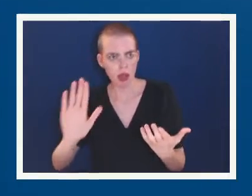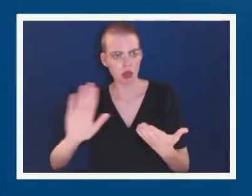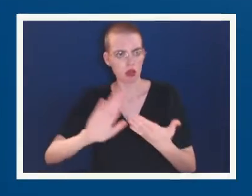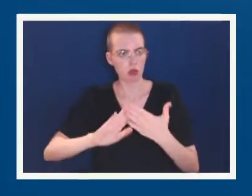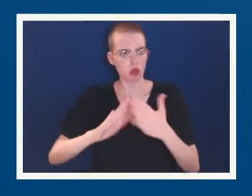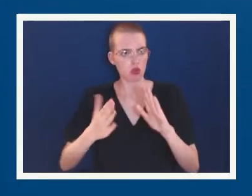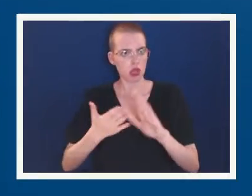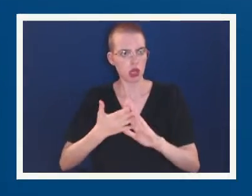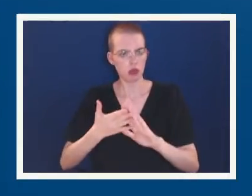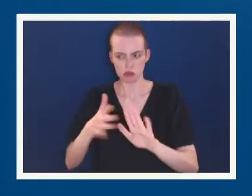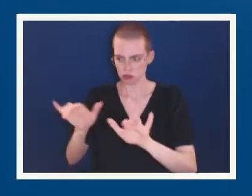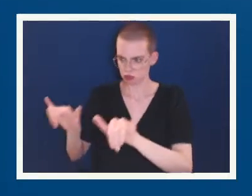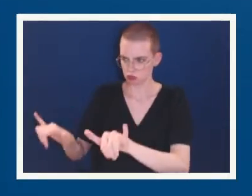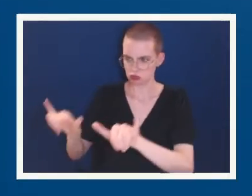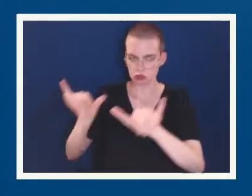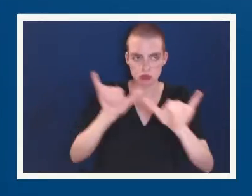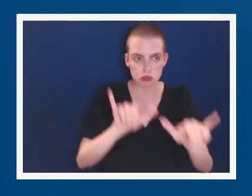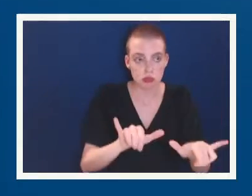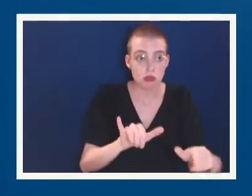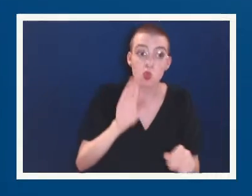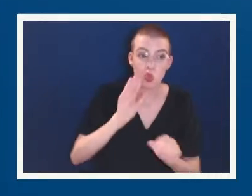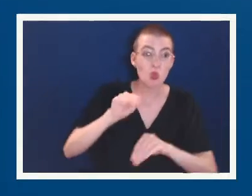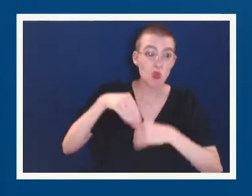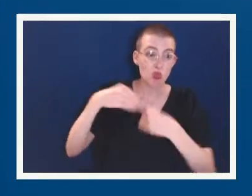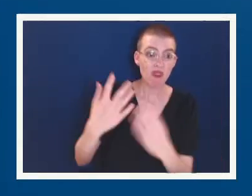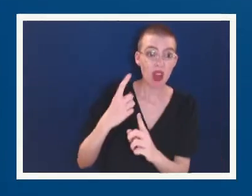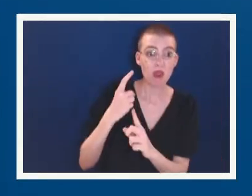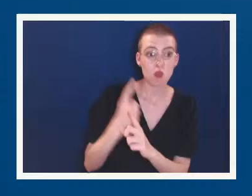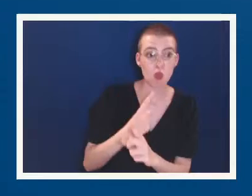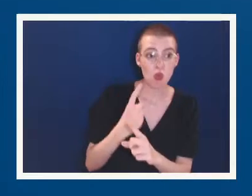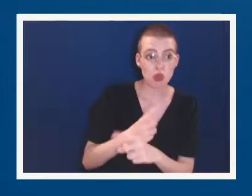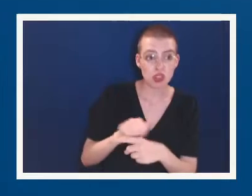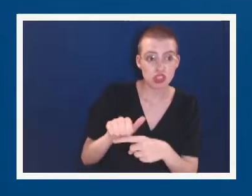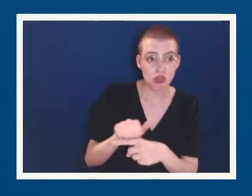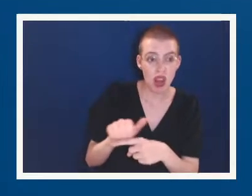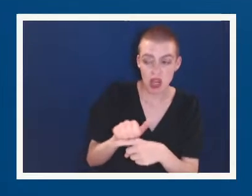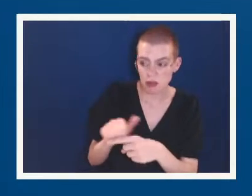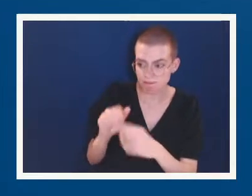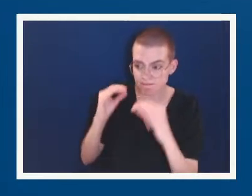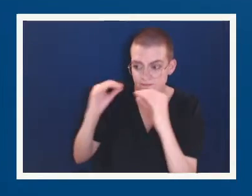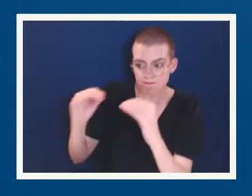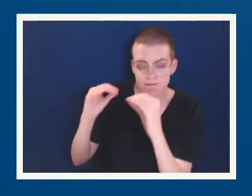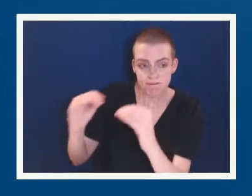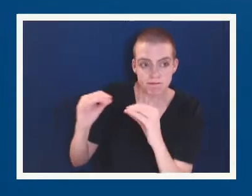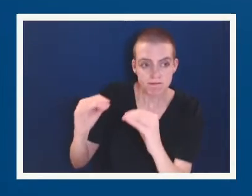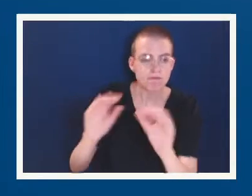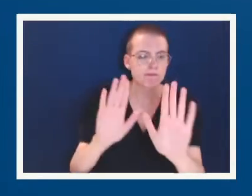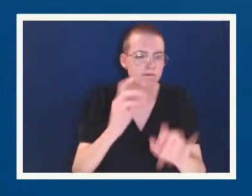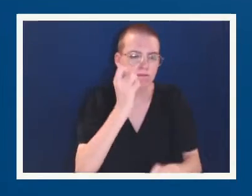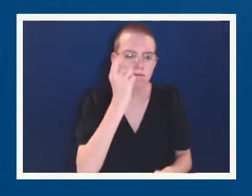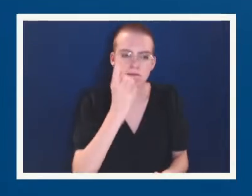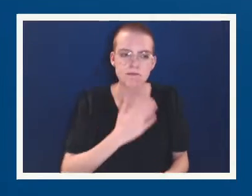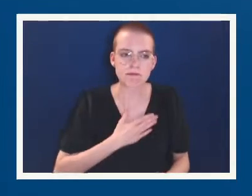be properly trained. Because understand, this is where I come down on it, people have a right to